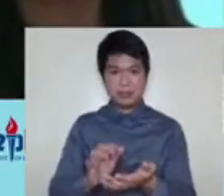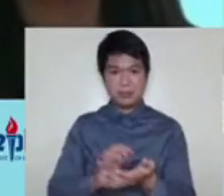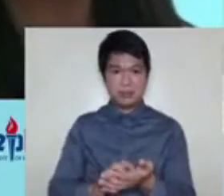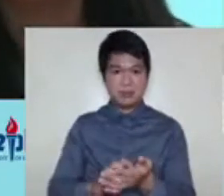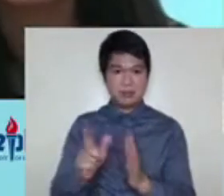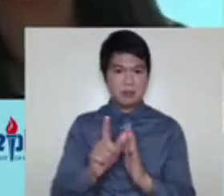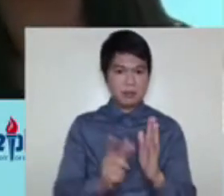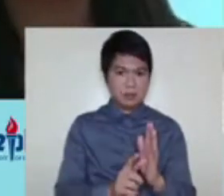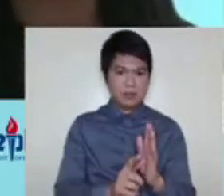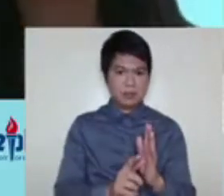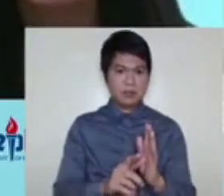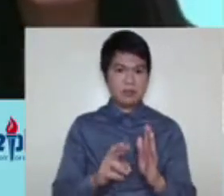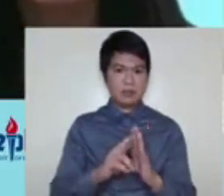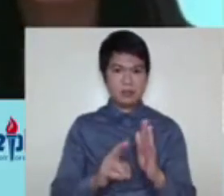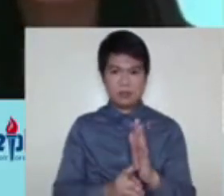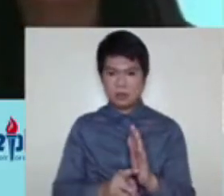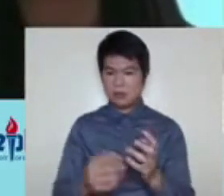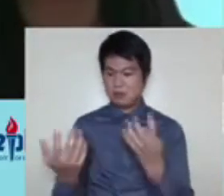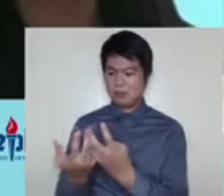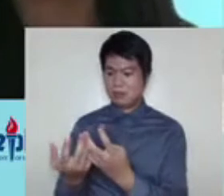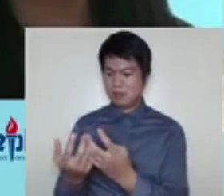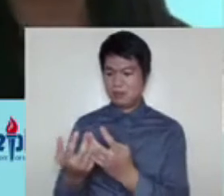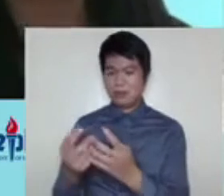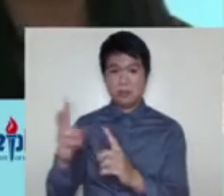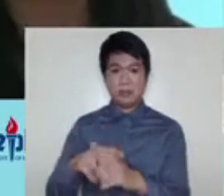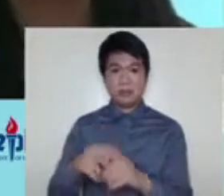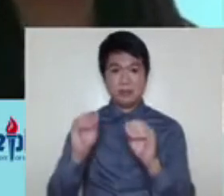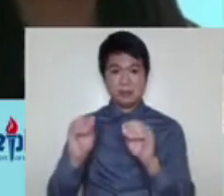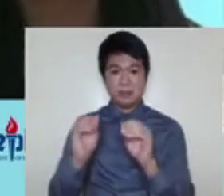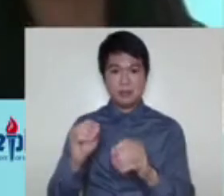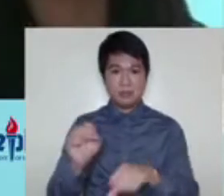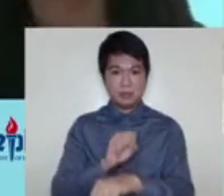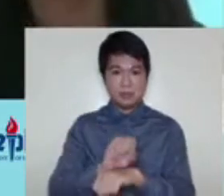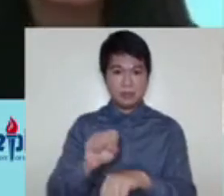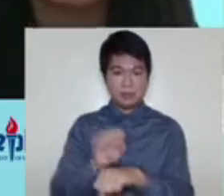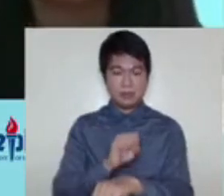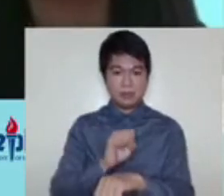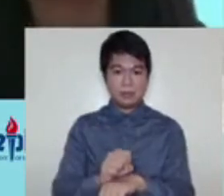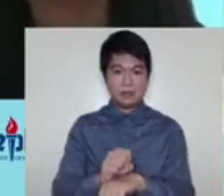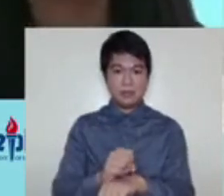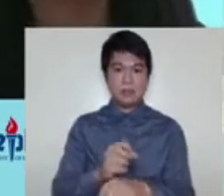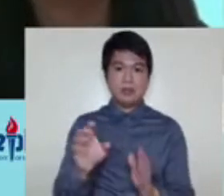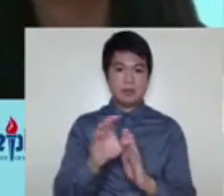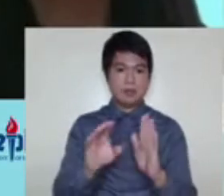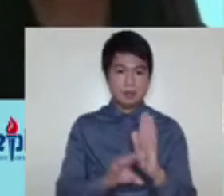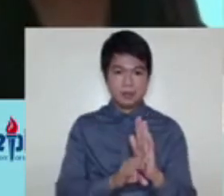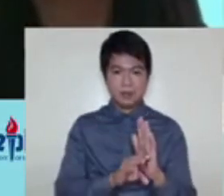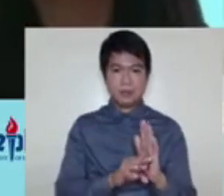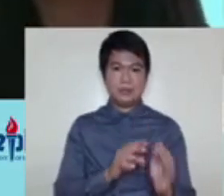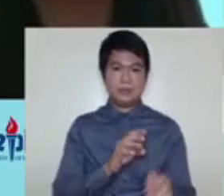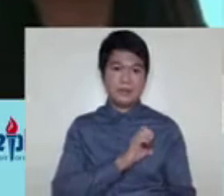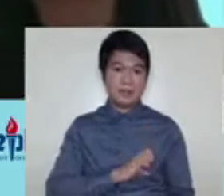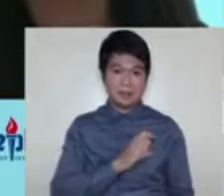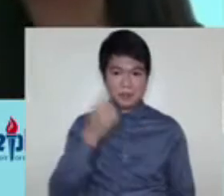the teaching profession and the responsibilities specified in the Code of Ethics for professional teachers. So under the